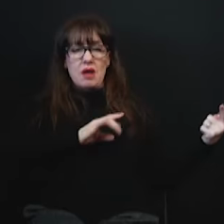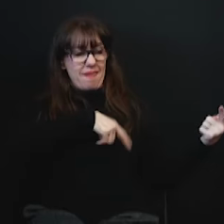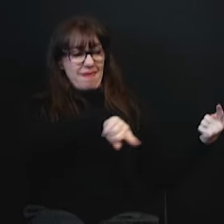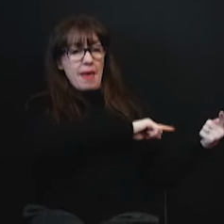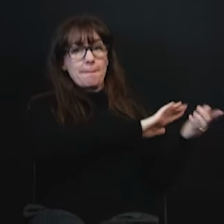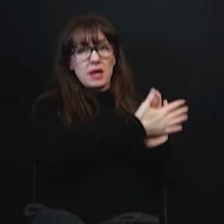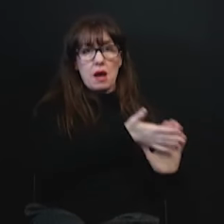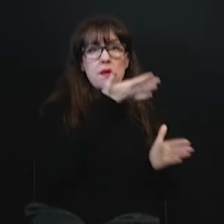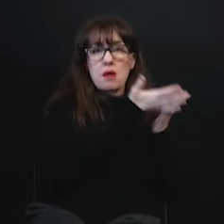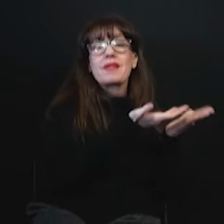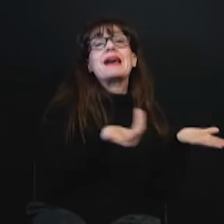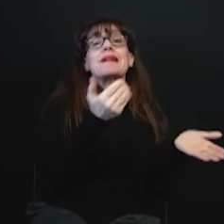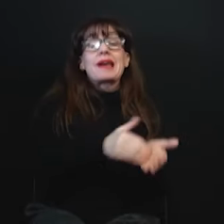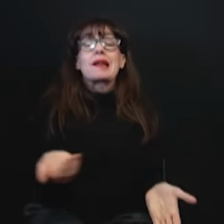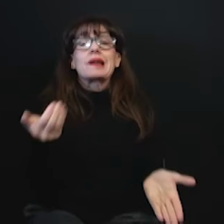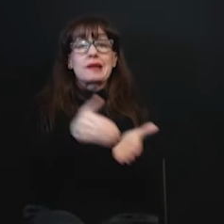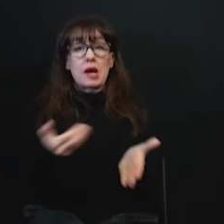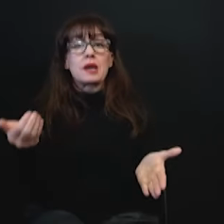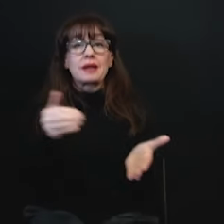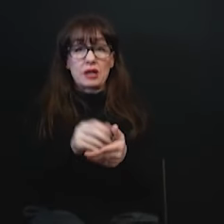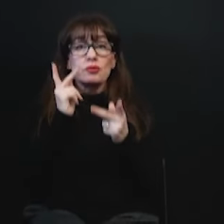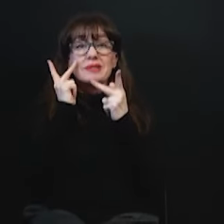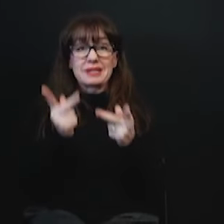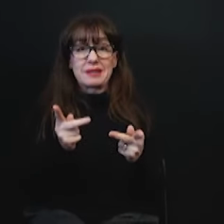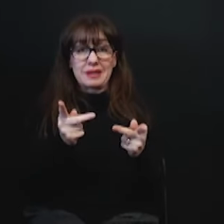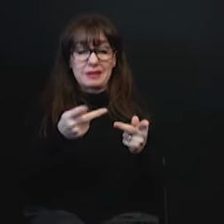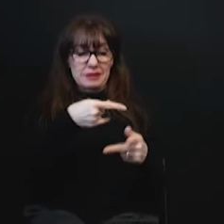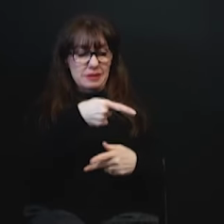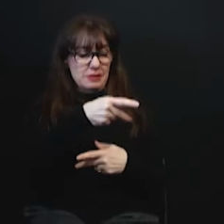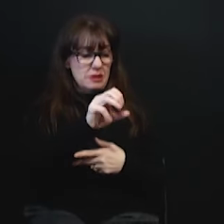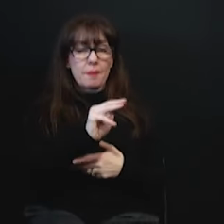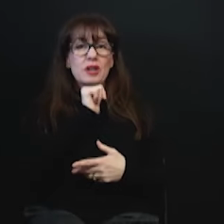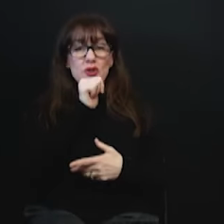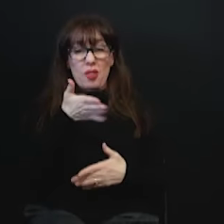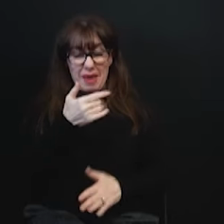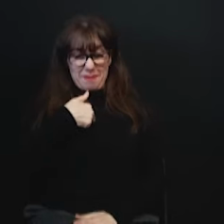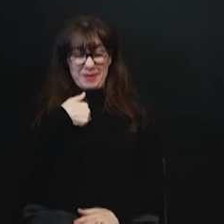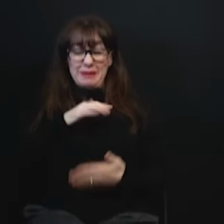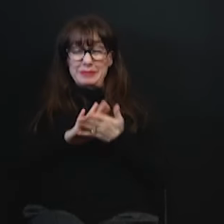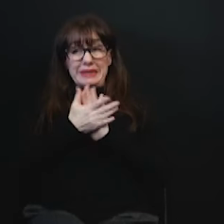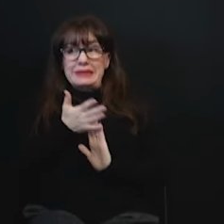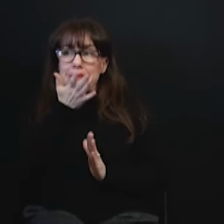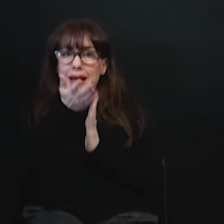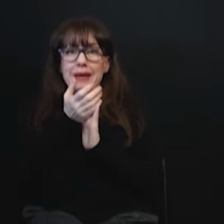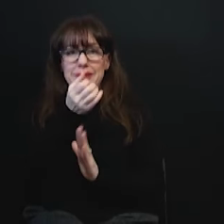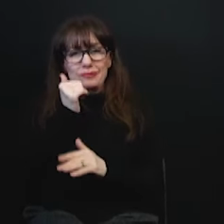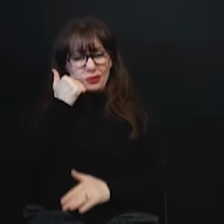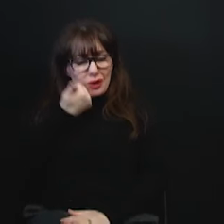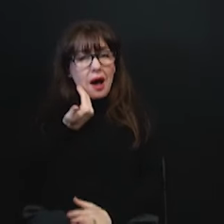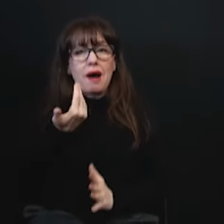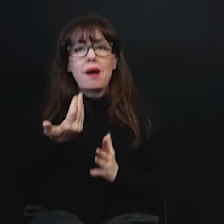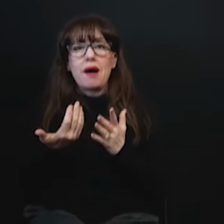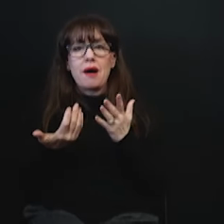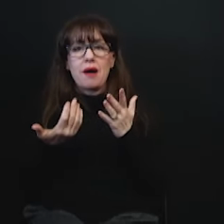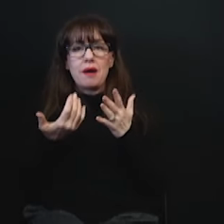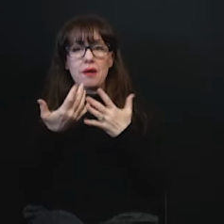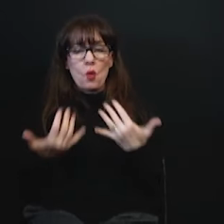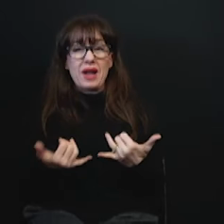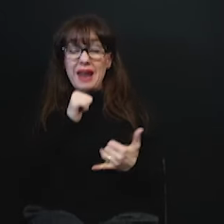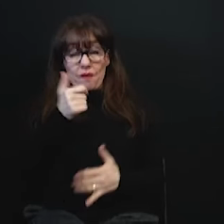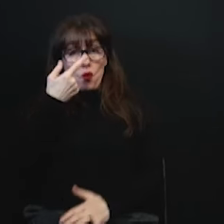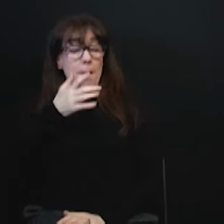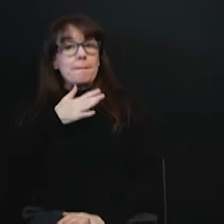Again and again and again, we see this throughout the Psalms, that the cry is, "Don't let me be disgraced or put to shame, not